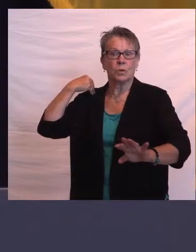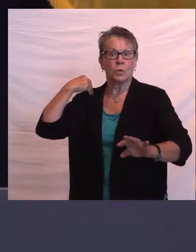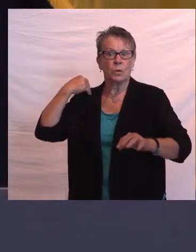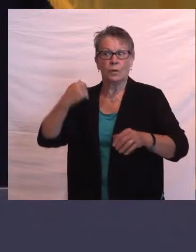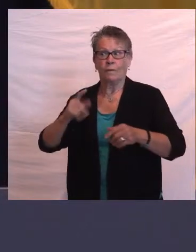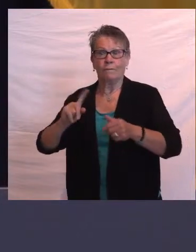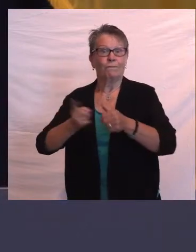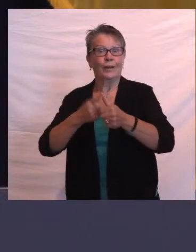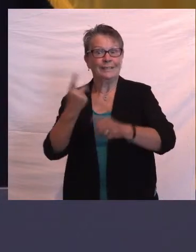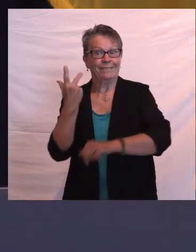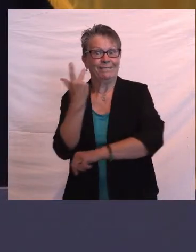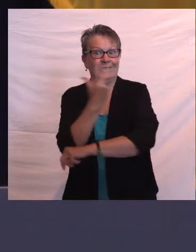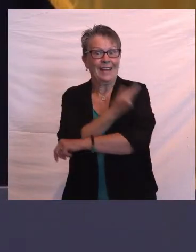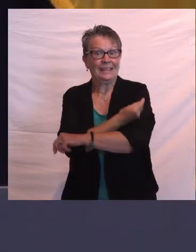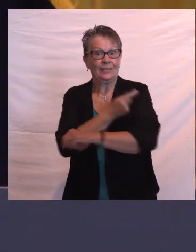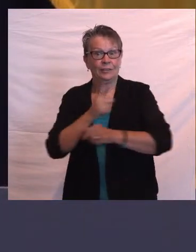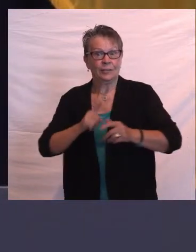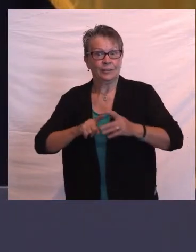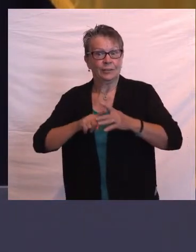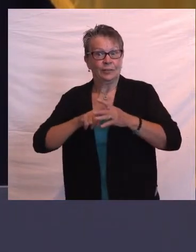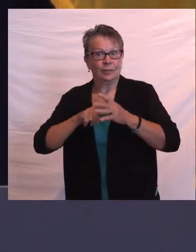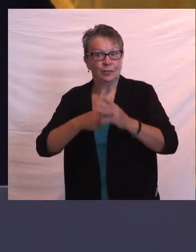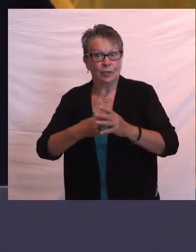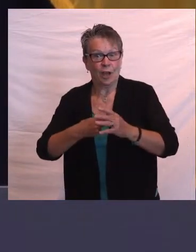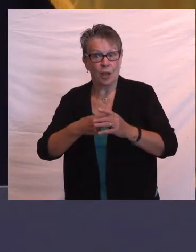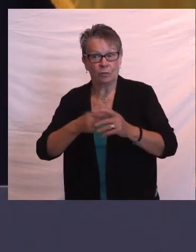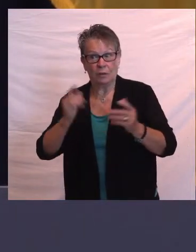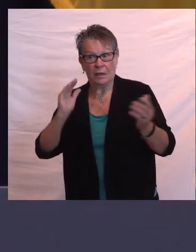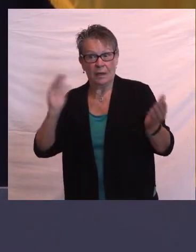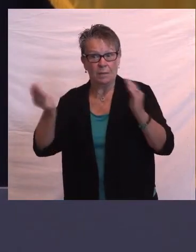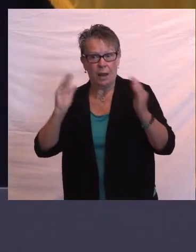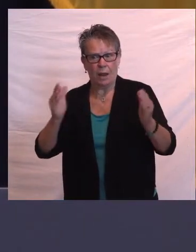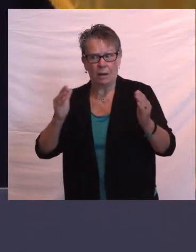and then we definitely we need Tina to come in here from the bullpen.